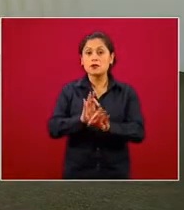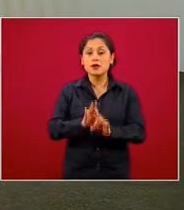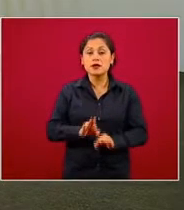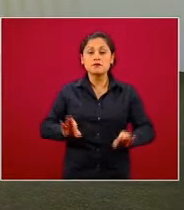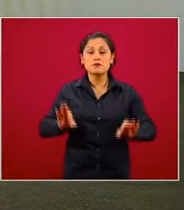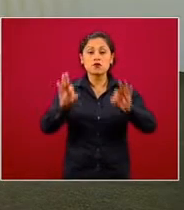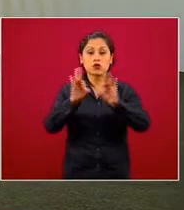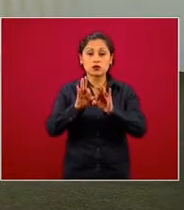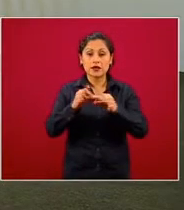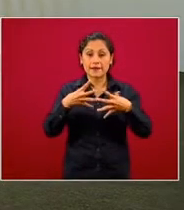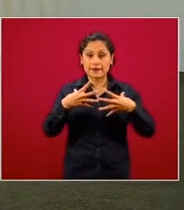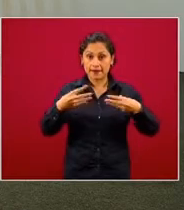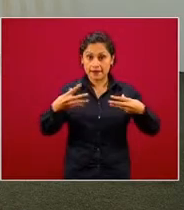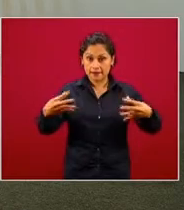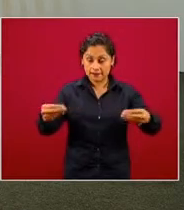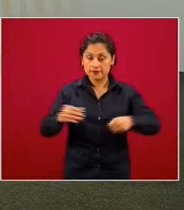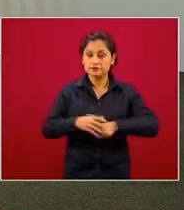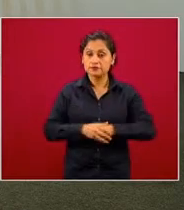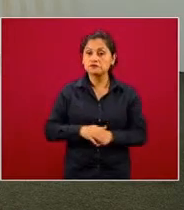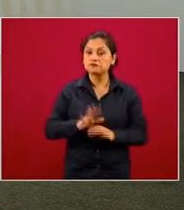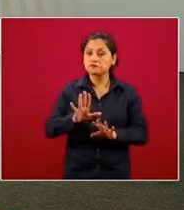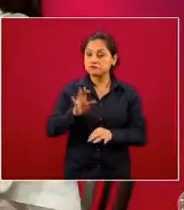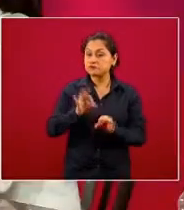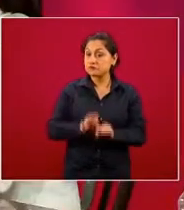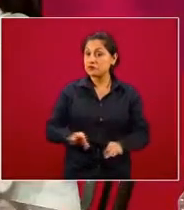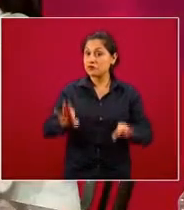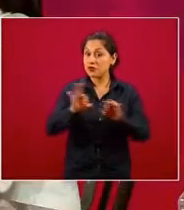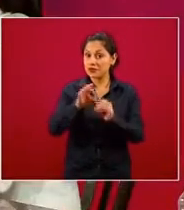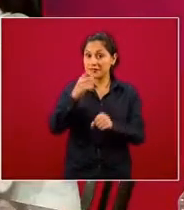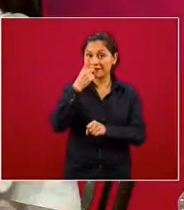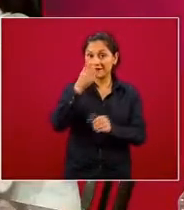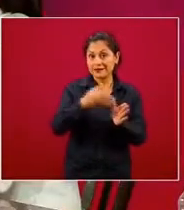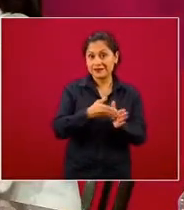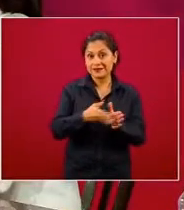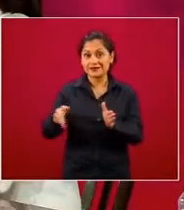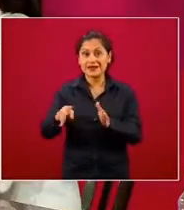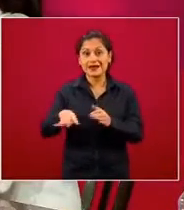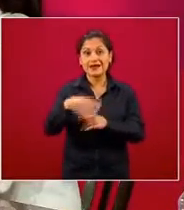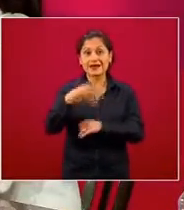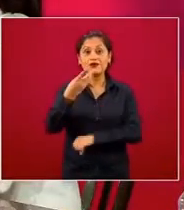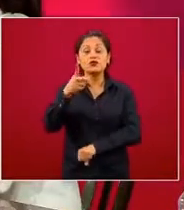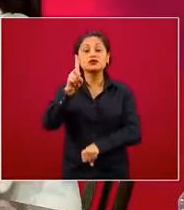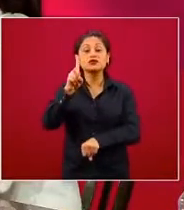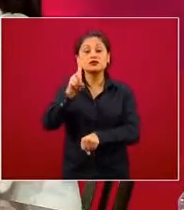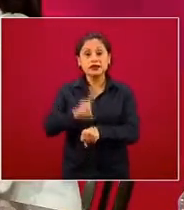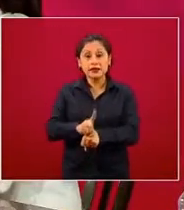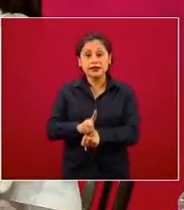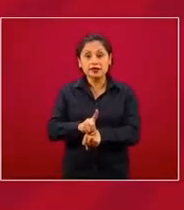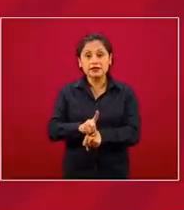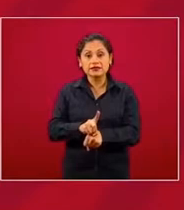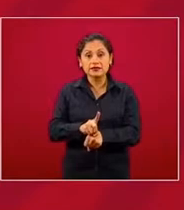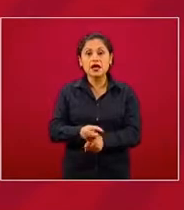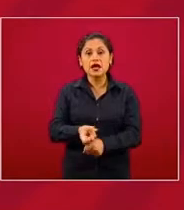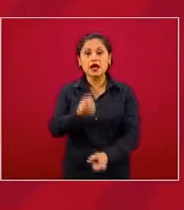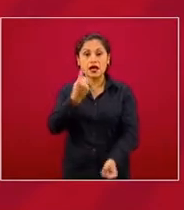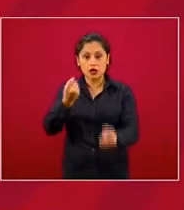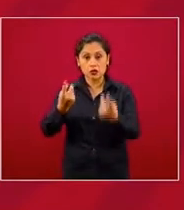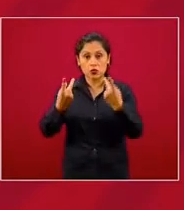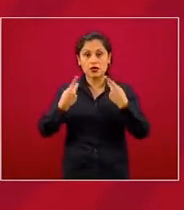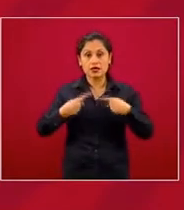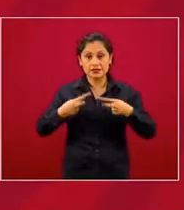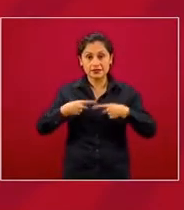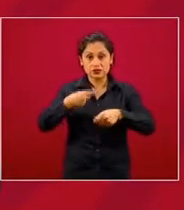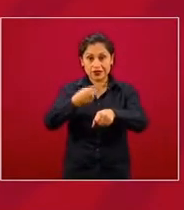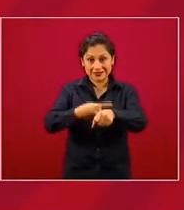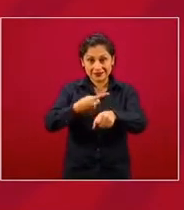epidemiológica, degree, after hay que precisar, 14 days, después de even 14 días, the very aún severe los casos cases, graves it would be ya very weird, but prácticamente es